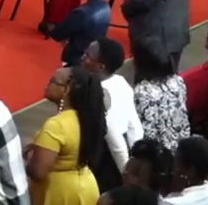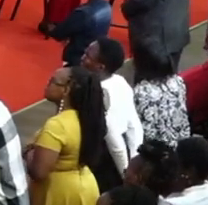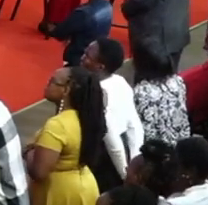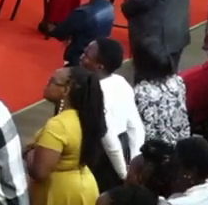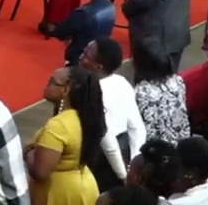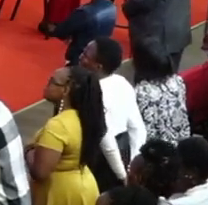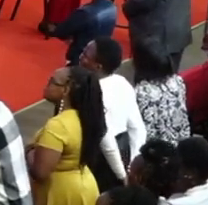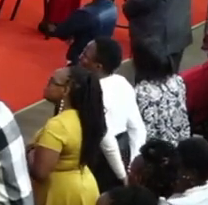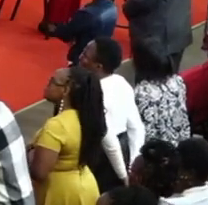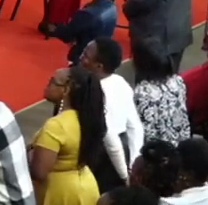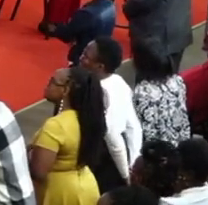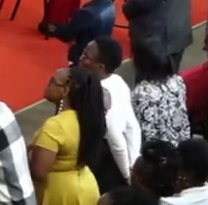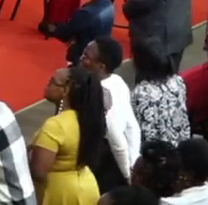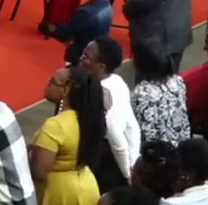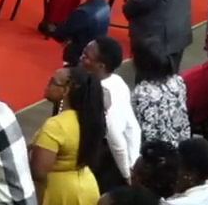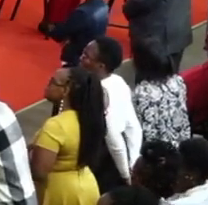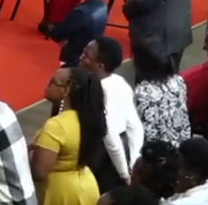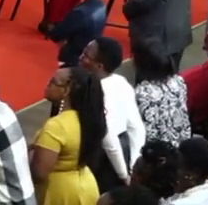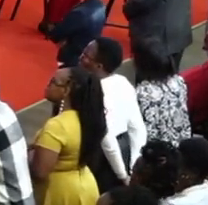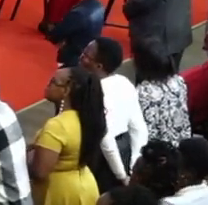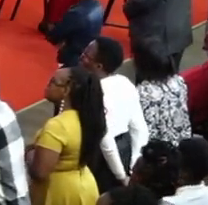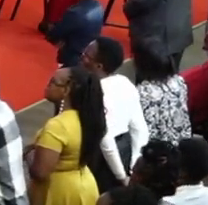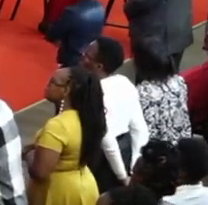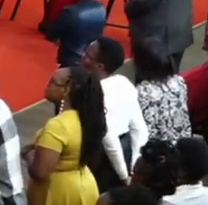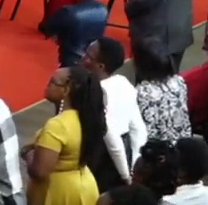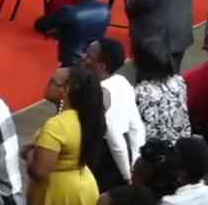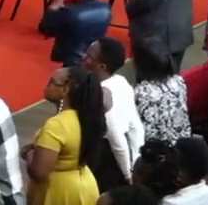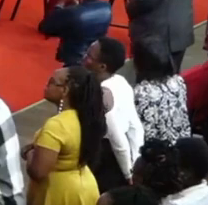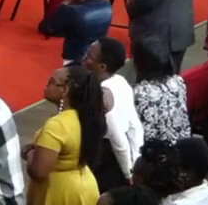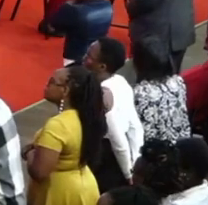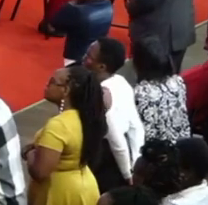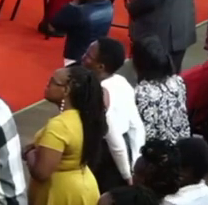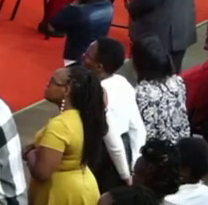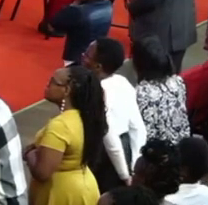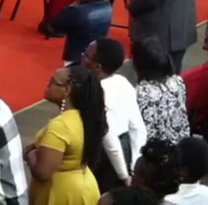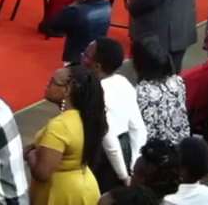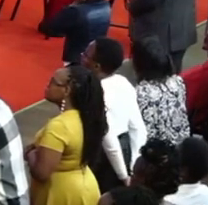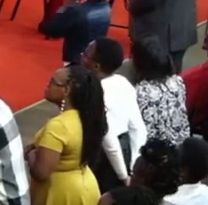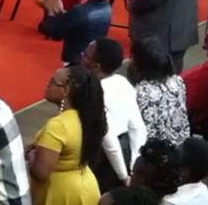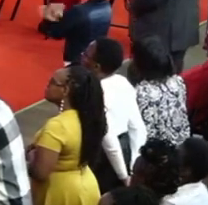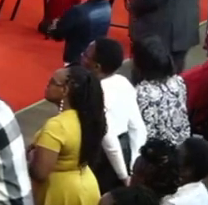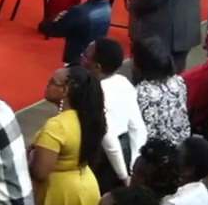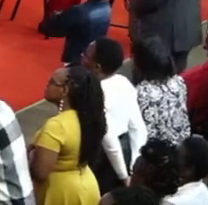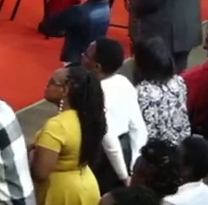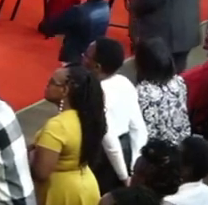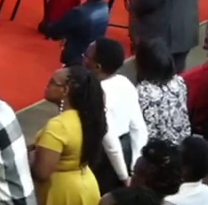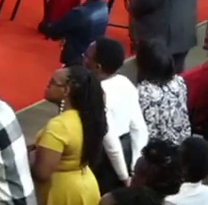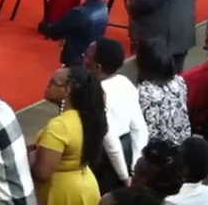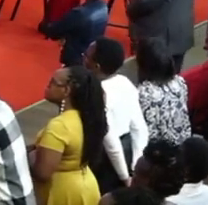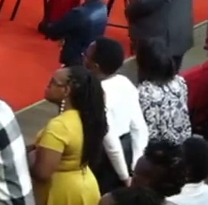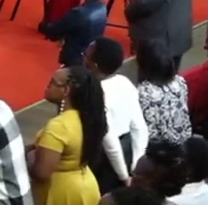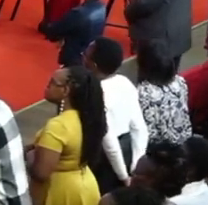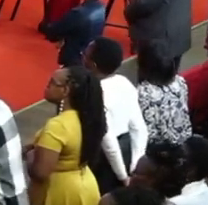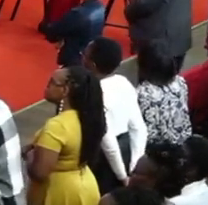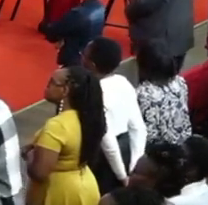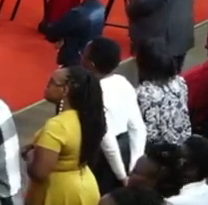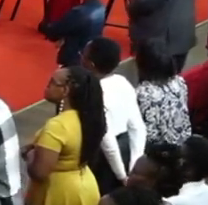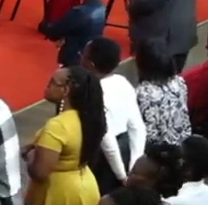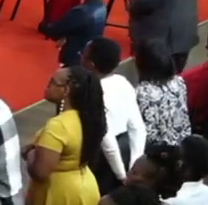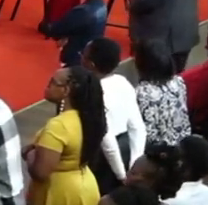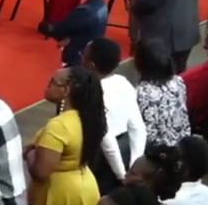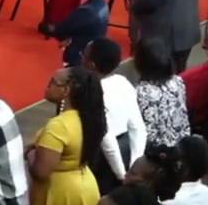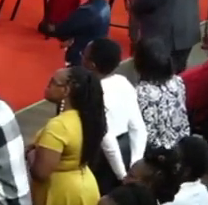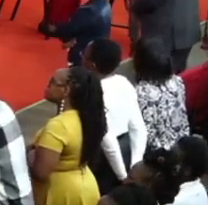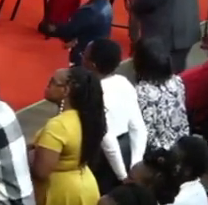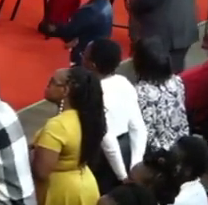is at work threshing our mountains through us. Ni Mungu ambaye anatumia kuangusha milima kupitia kwetu.